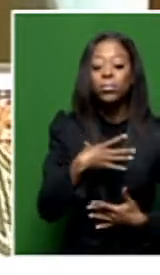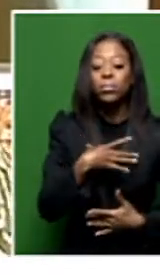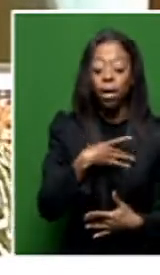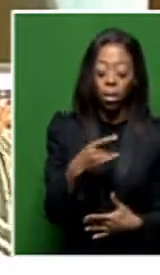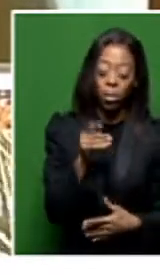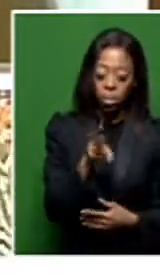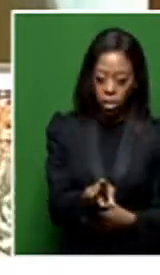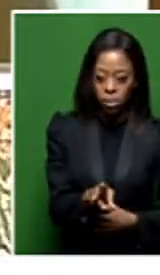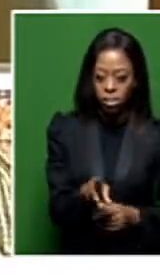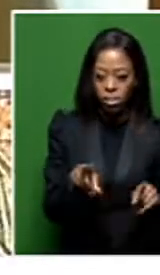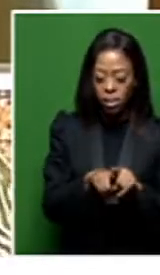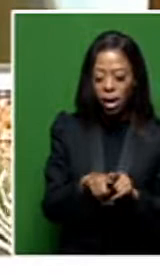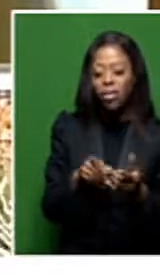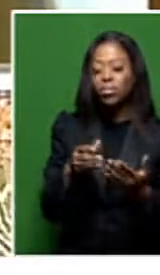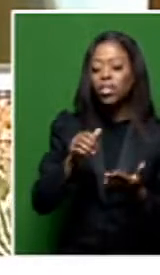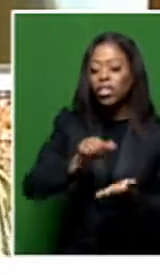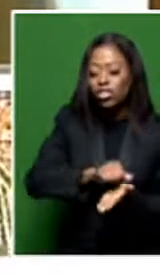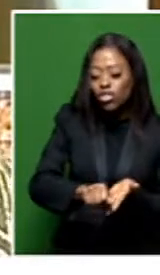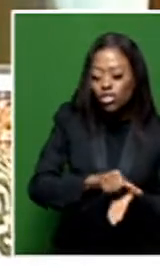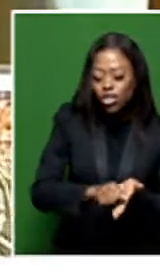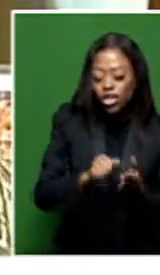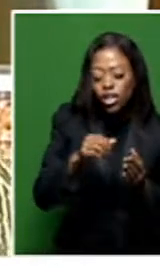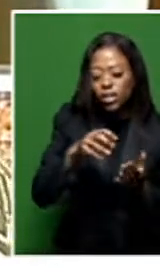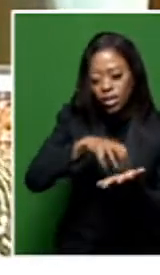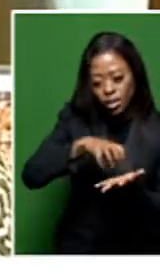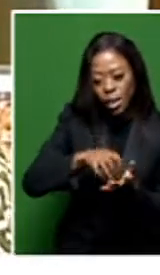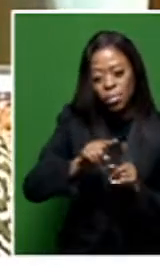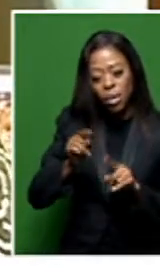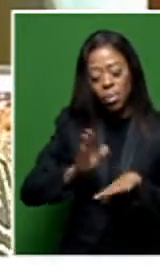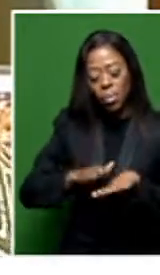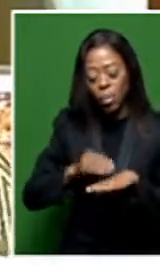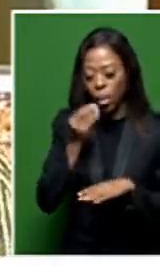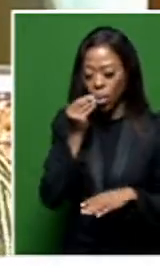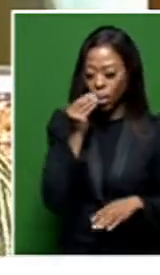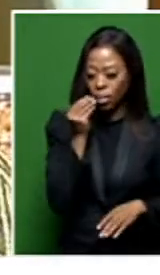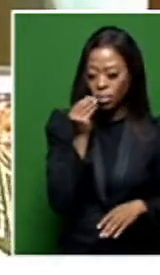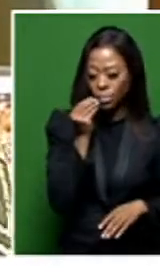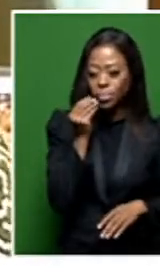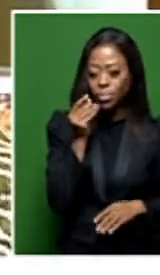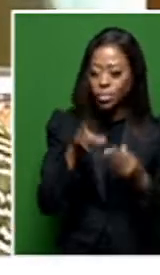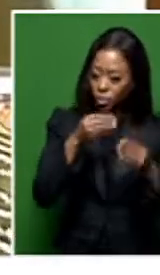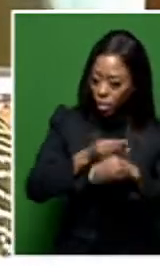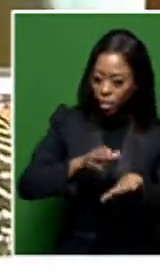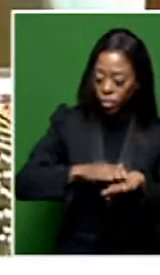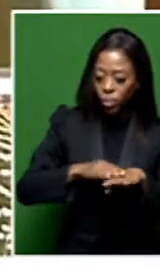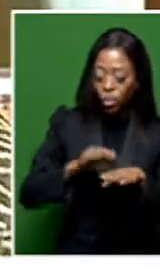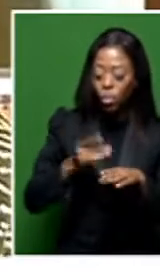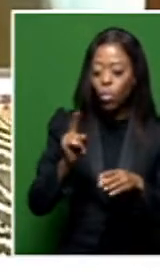it's savory and it's delicious, made with mushrooms and topped with grapes. And then I also have,